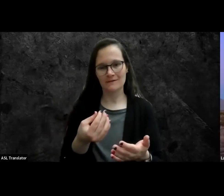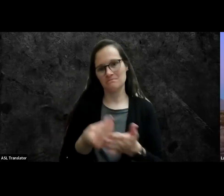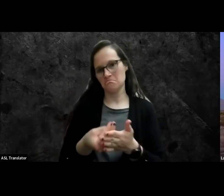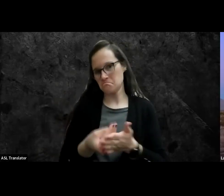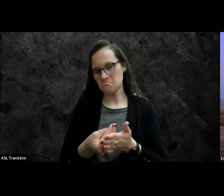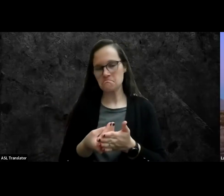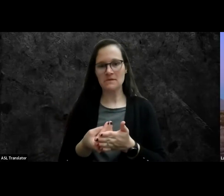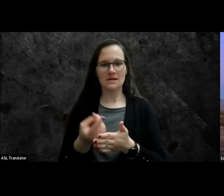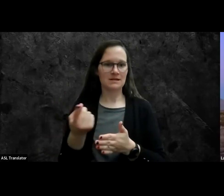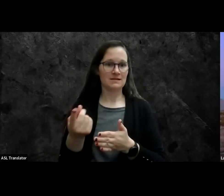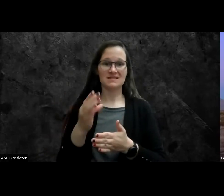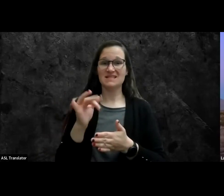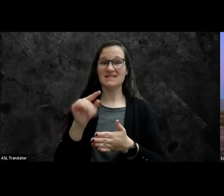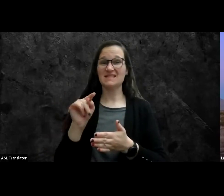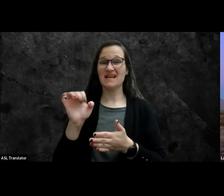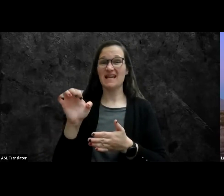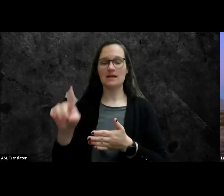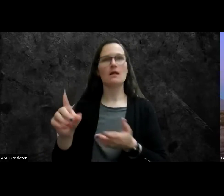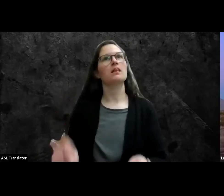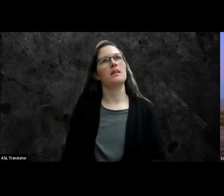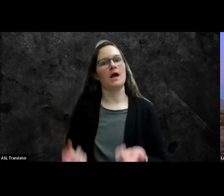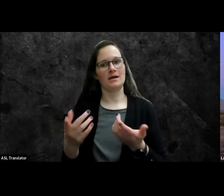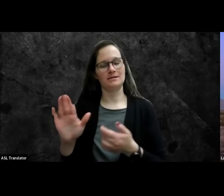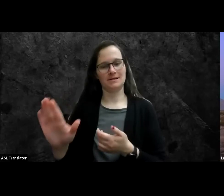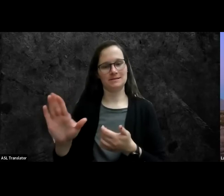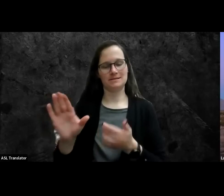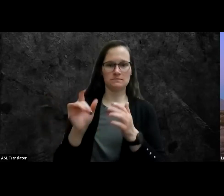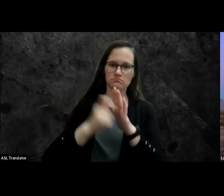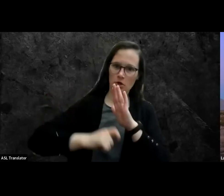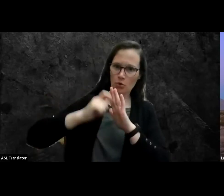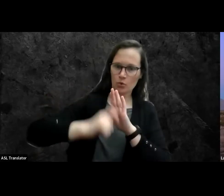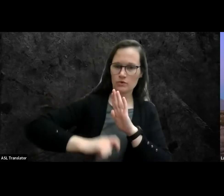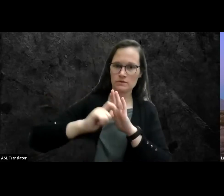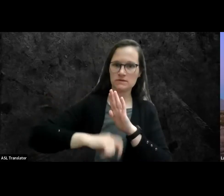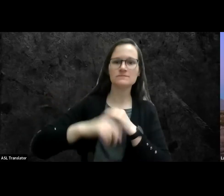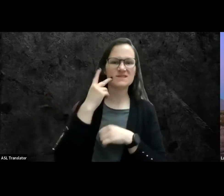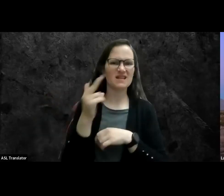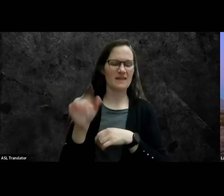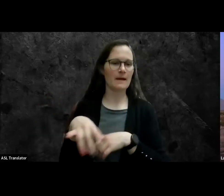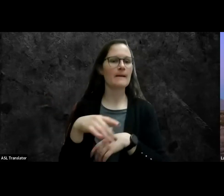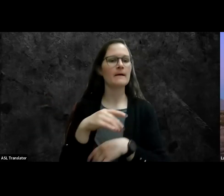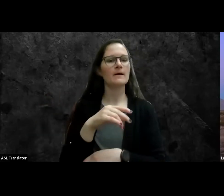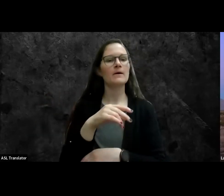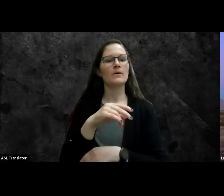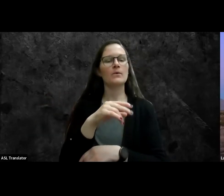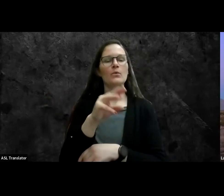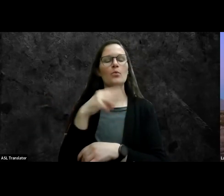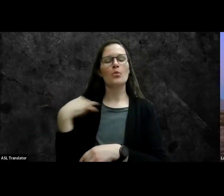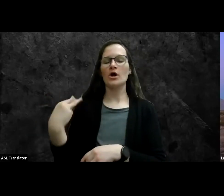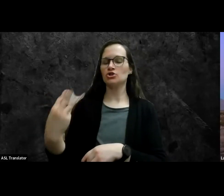than 30,000 times. His work also regularly appears in public outlets such as Washington Post and New York